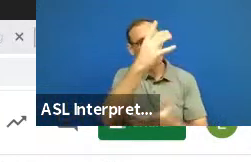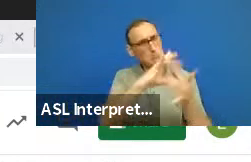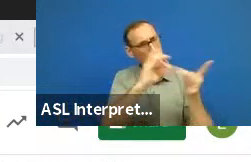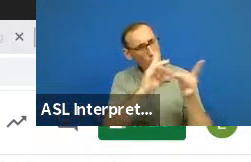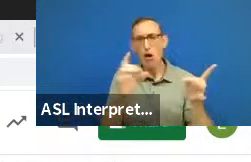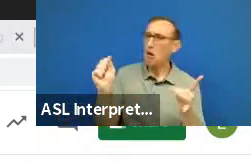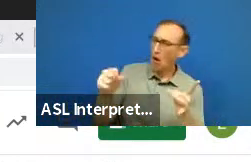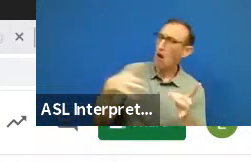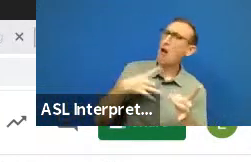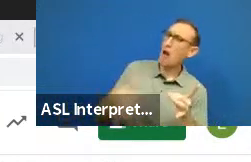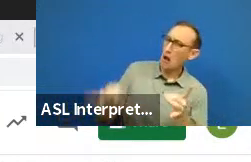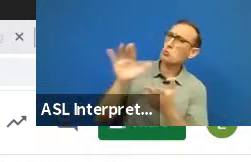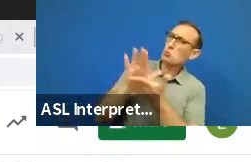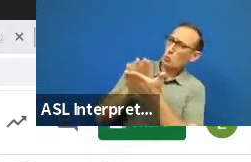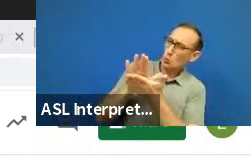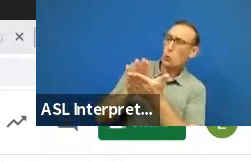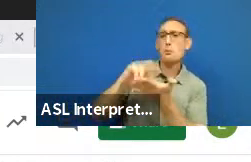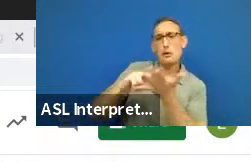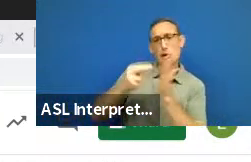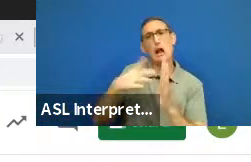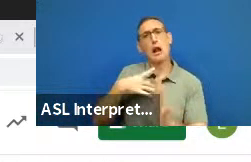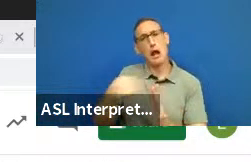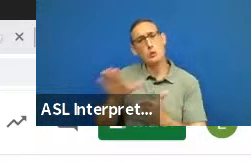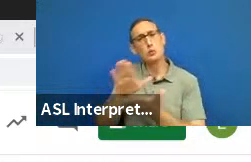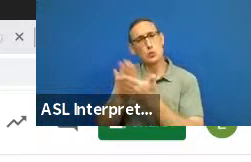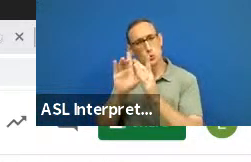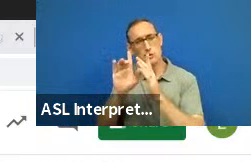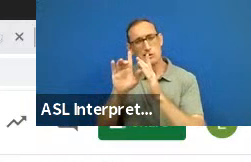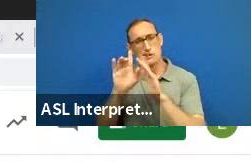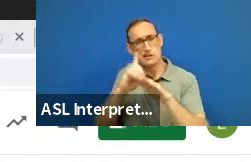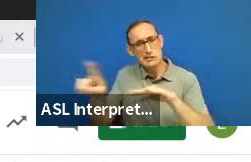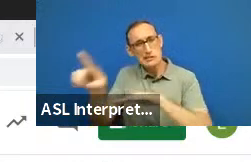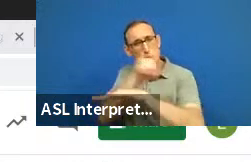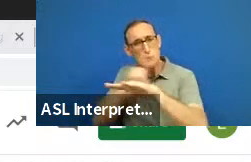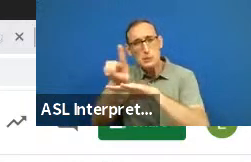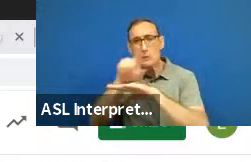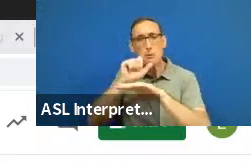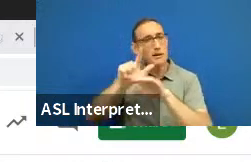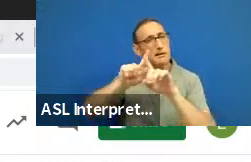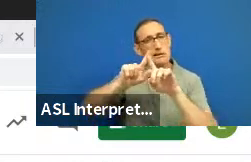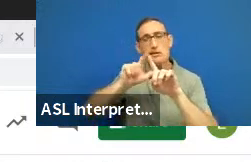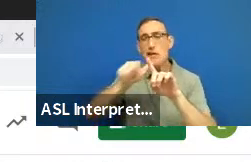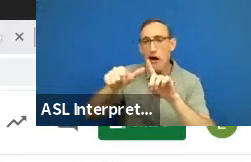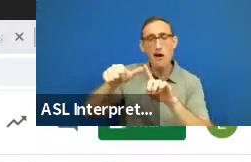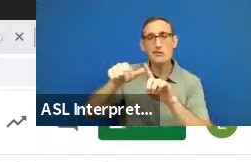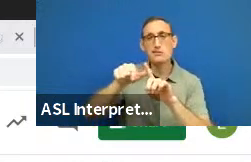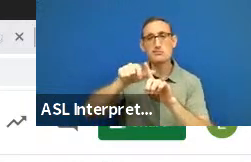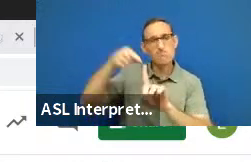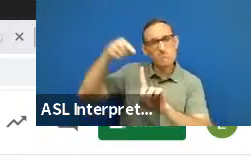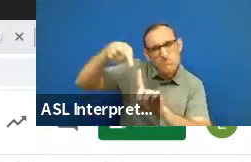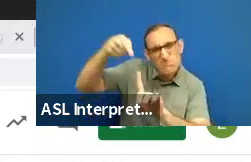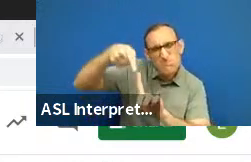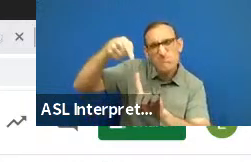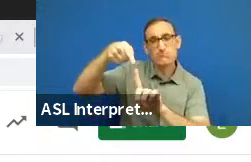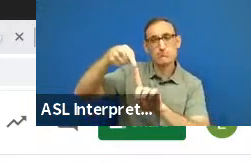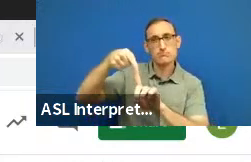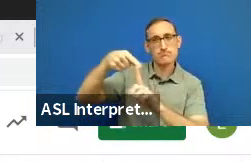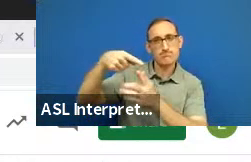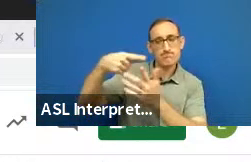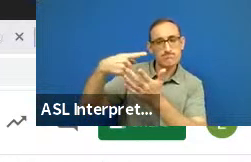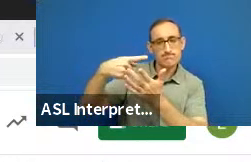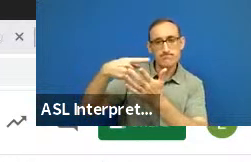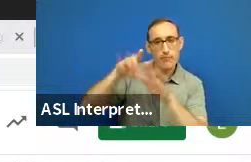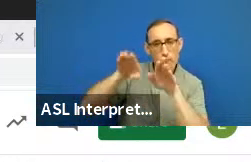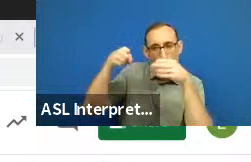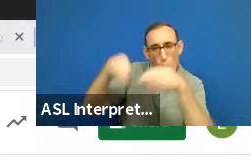so therefore I like the school district, but it doesn't address any bad behaviors of board